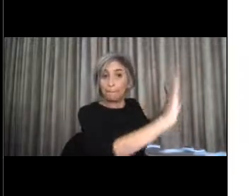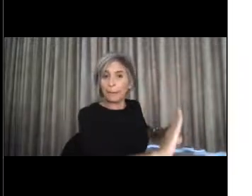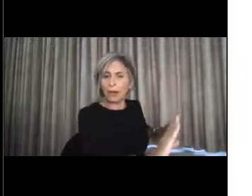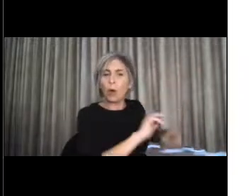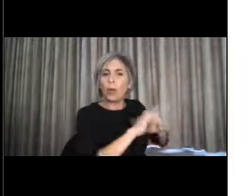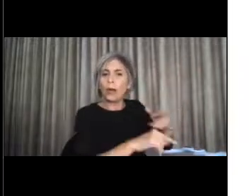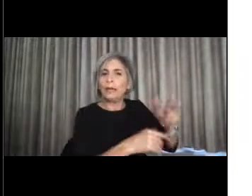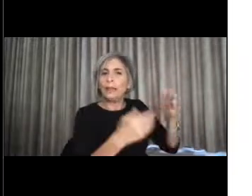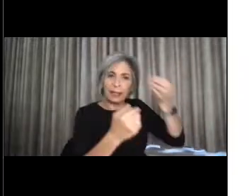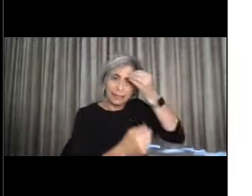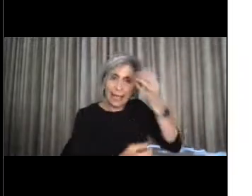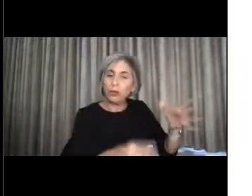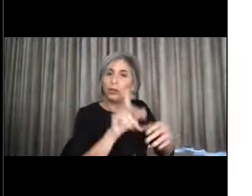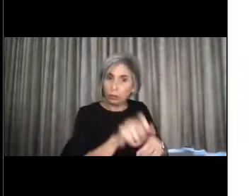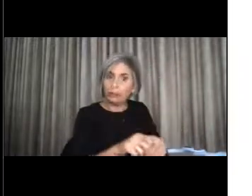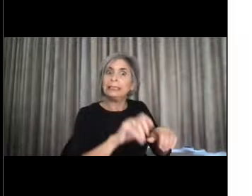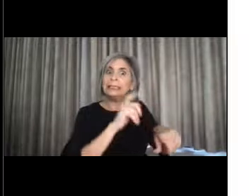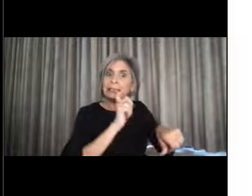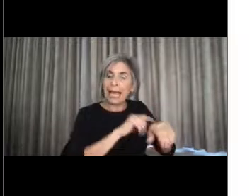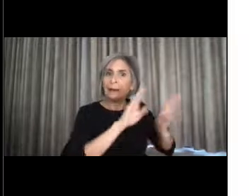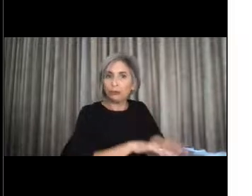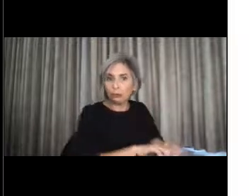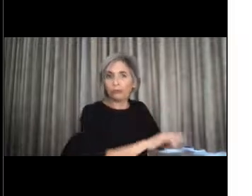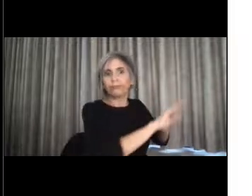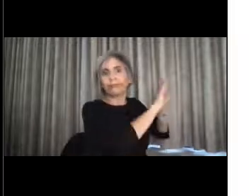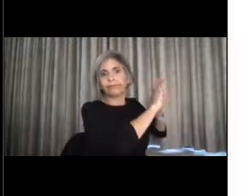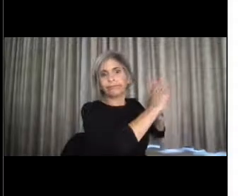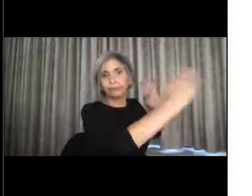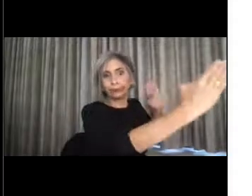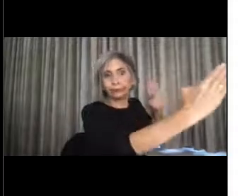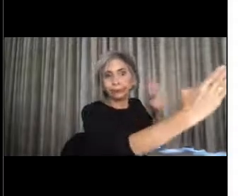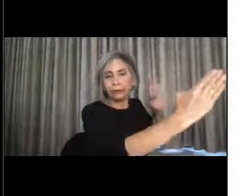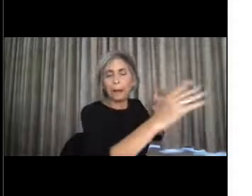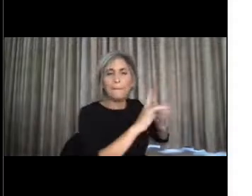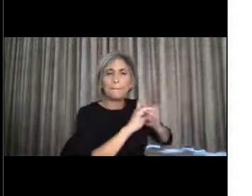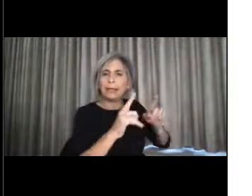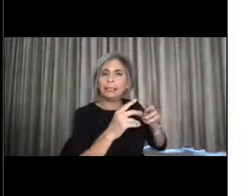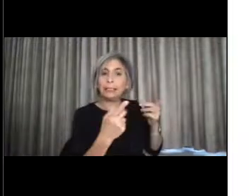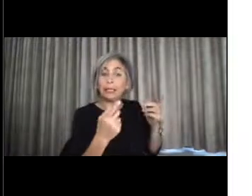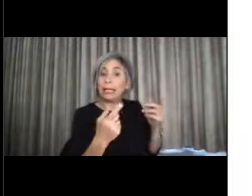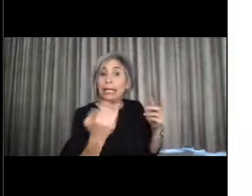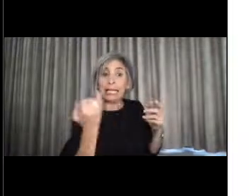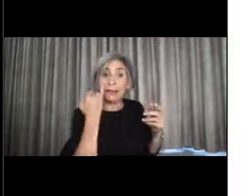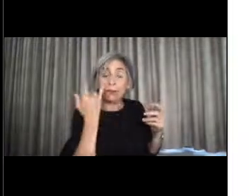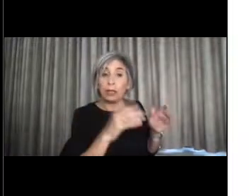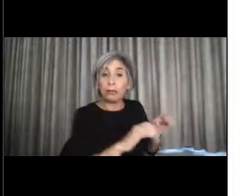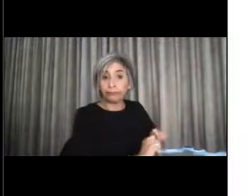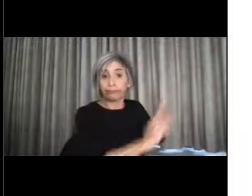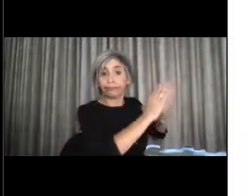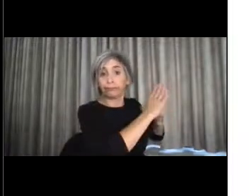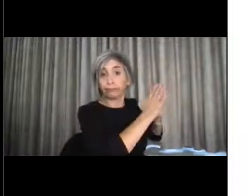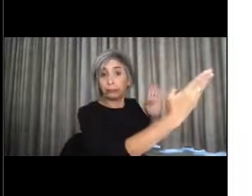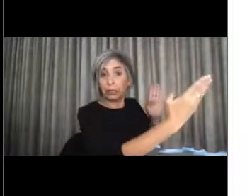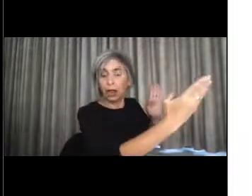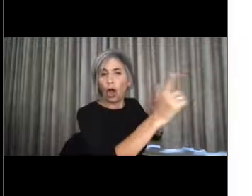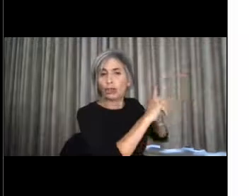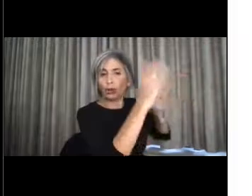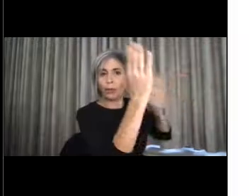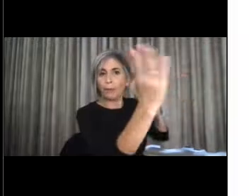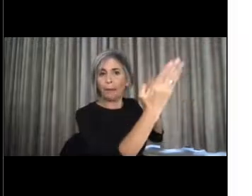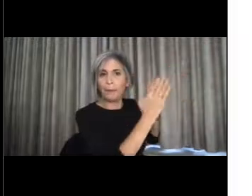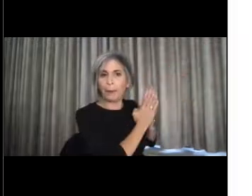the requirements of a hurricane is approaching. But just as quickly as we put them up, we should also have them removed